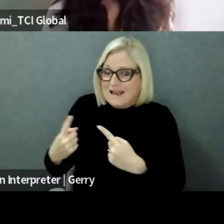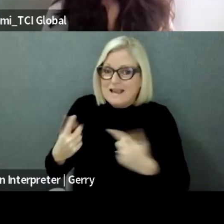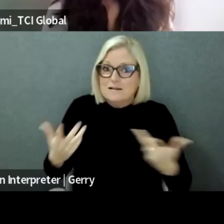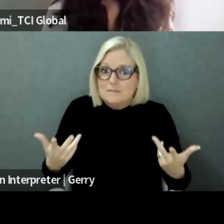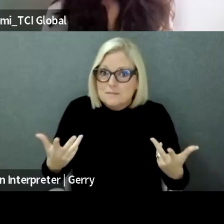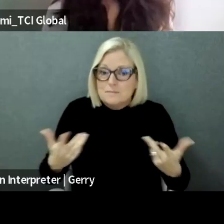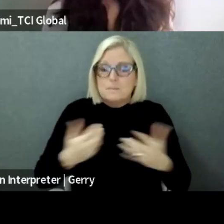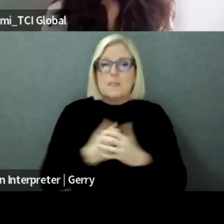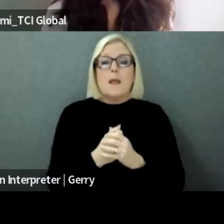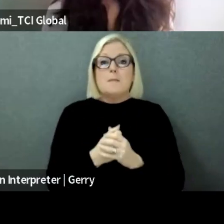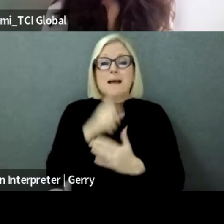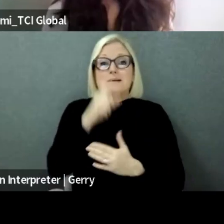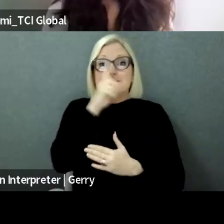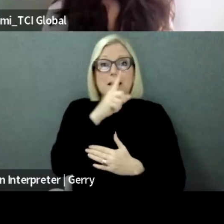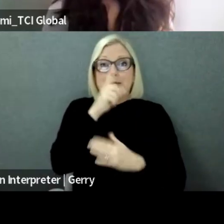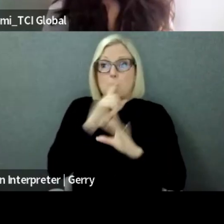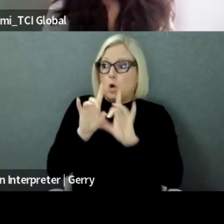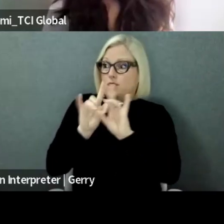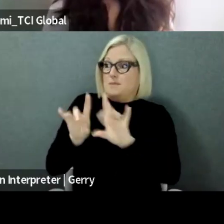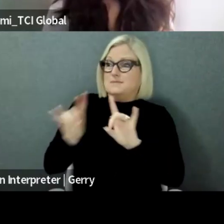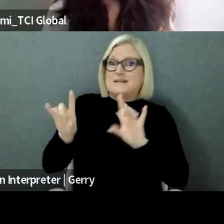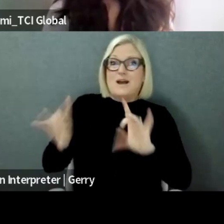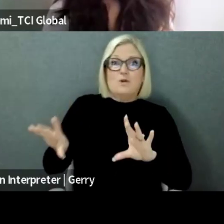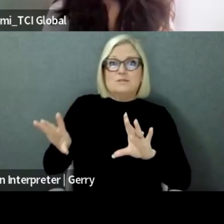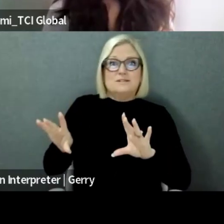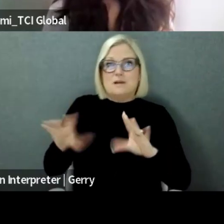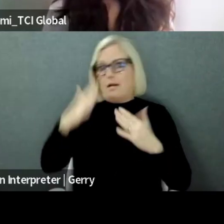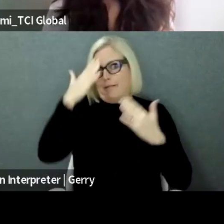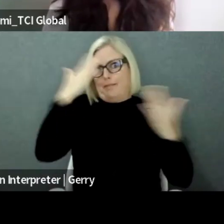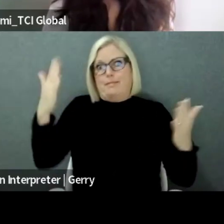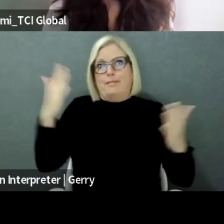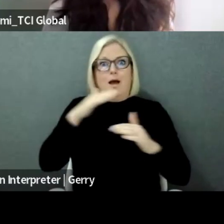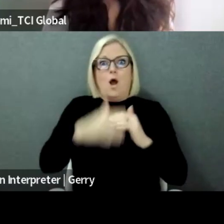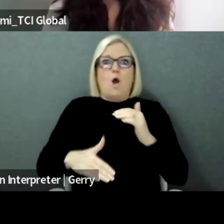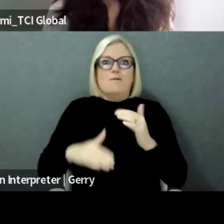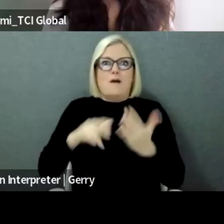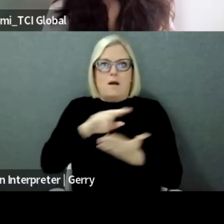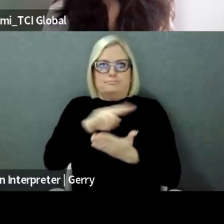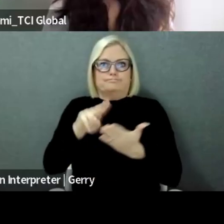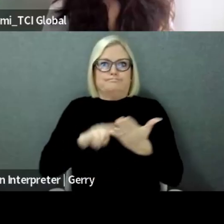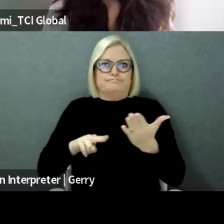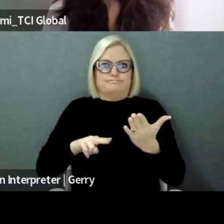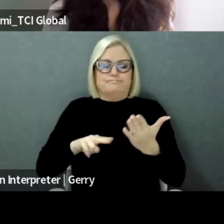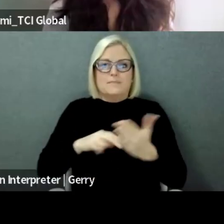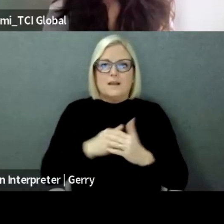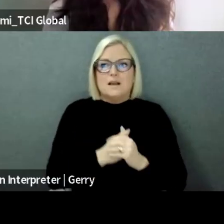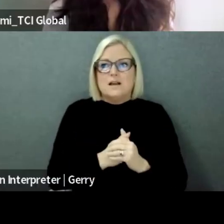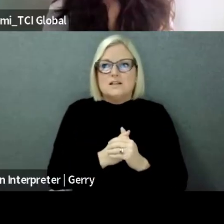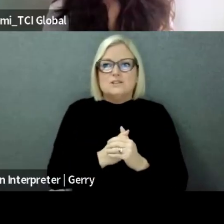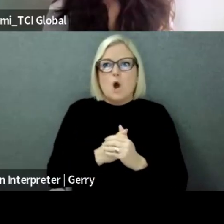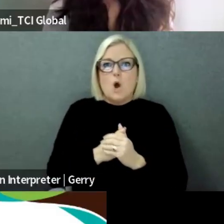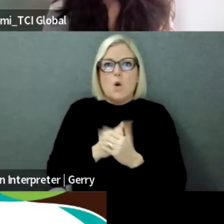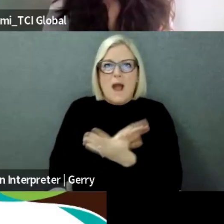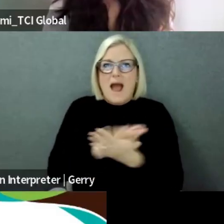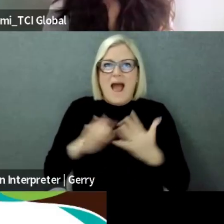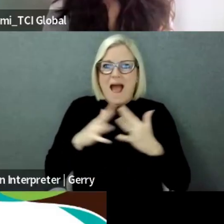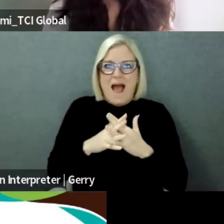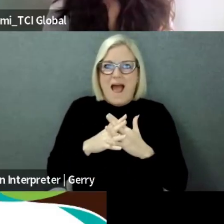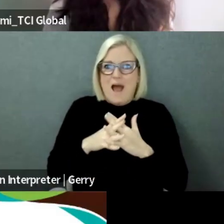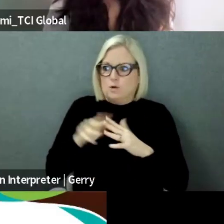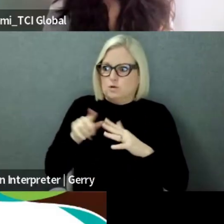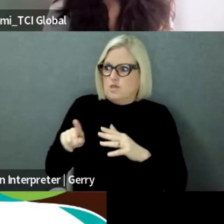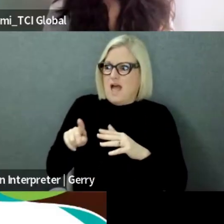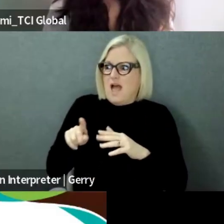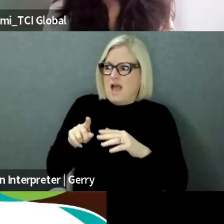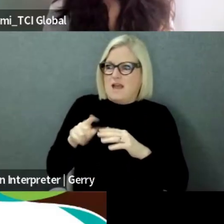of the CRPD make it harder for us to know our rights and to use these rights in different situations. Even